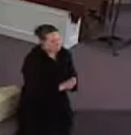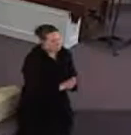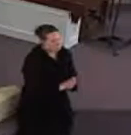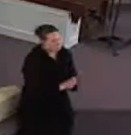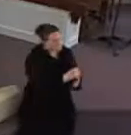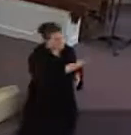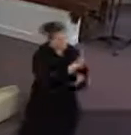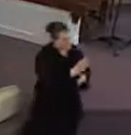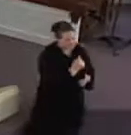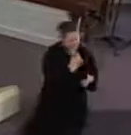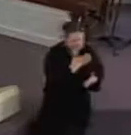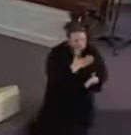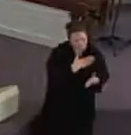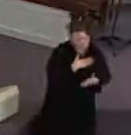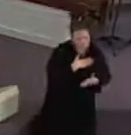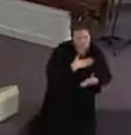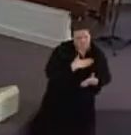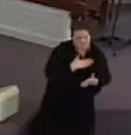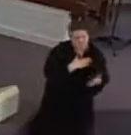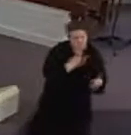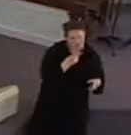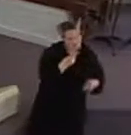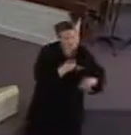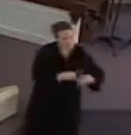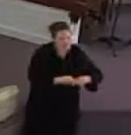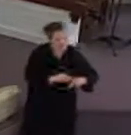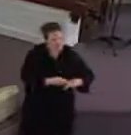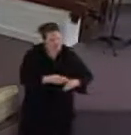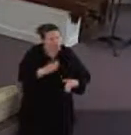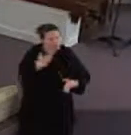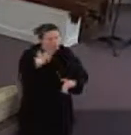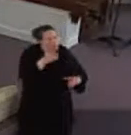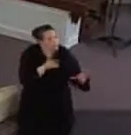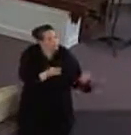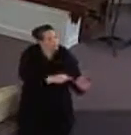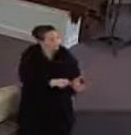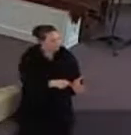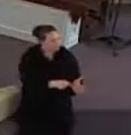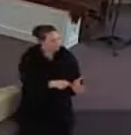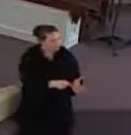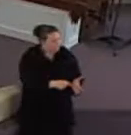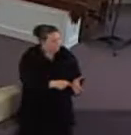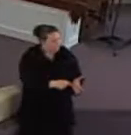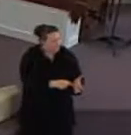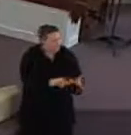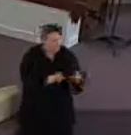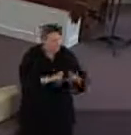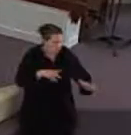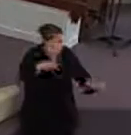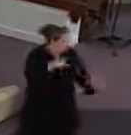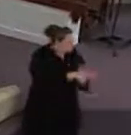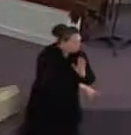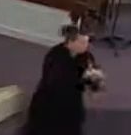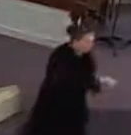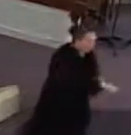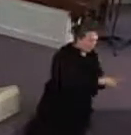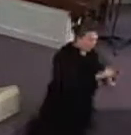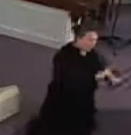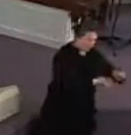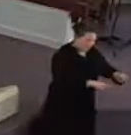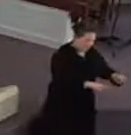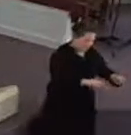God said, for my name's sake, I'll do this. I don't want to cut you off, but I will. What I'm going to do is I'm going to give you some time to